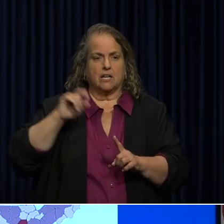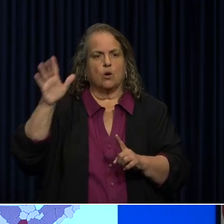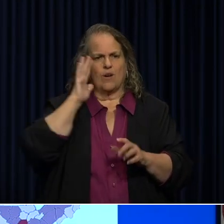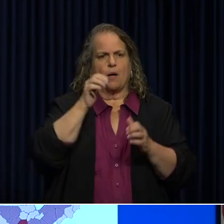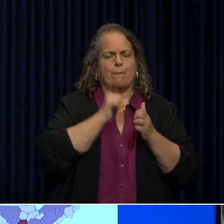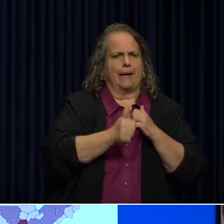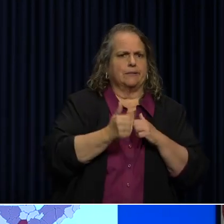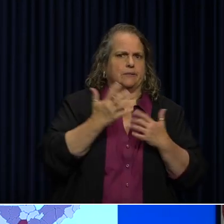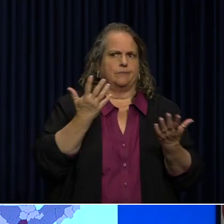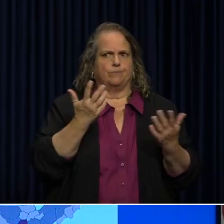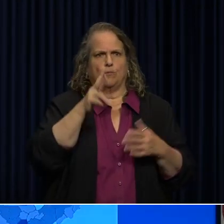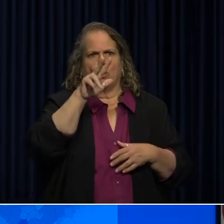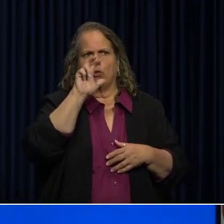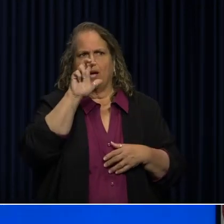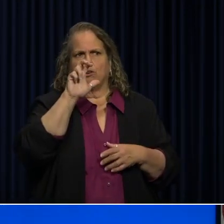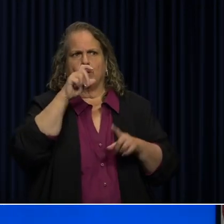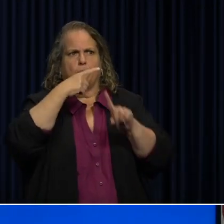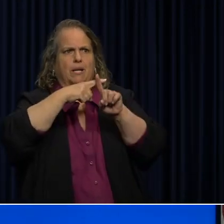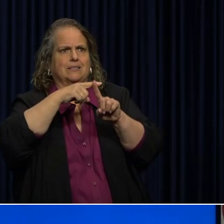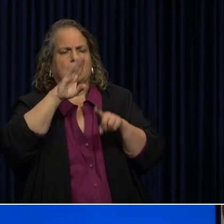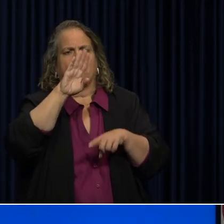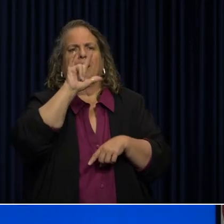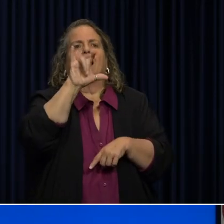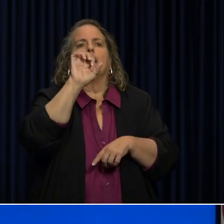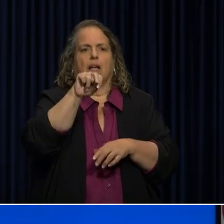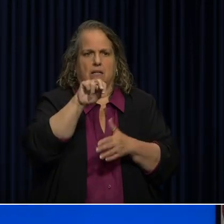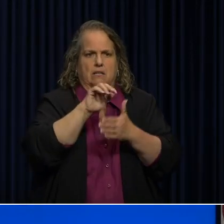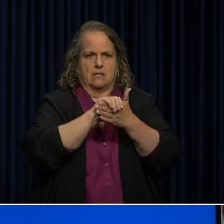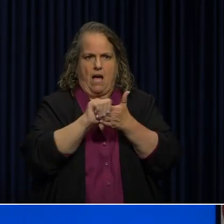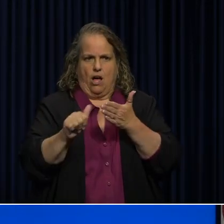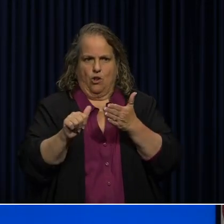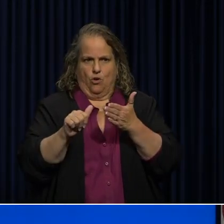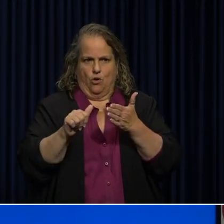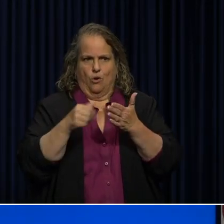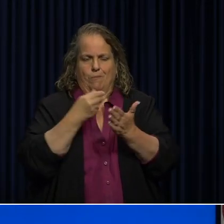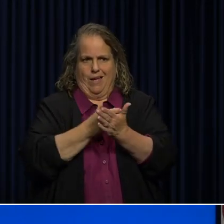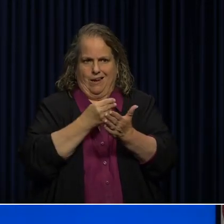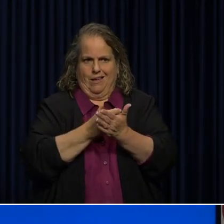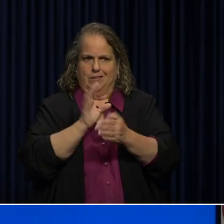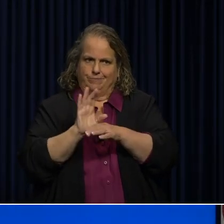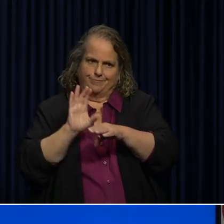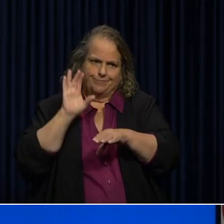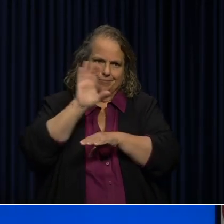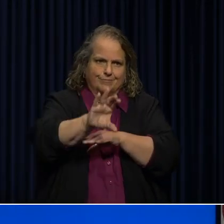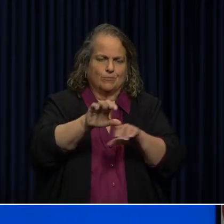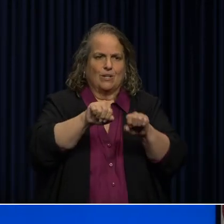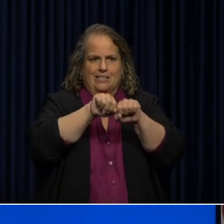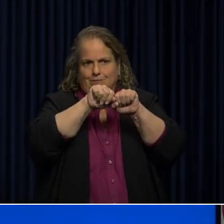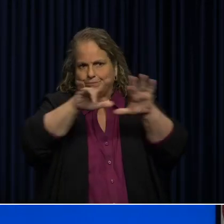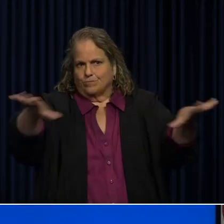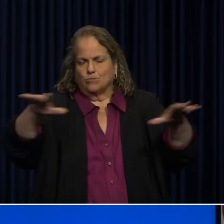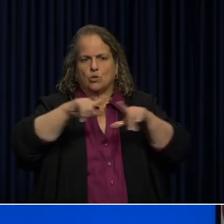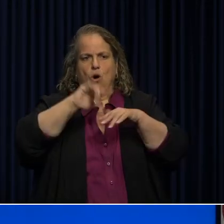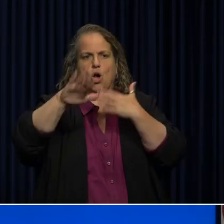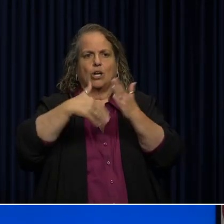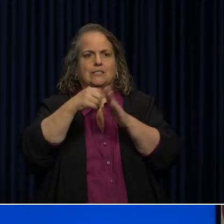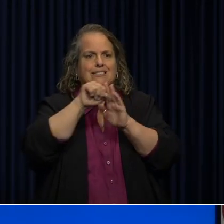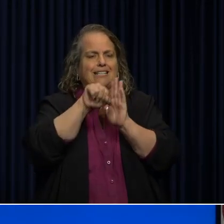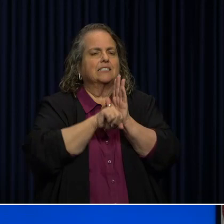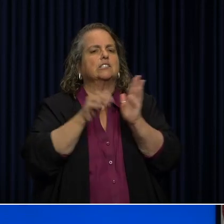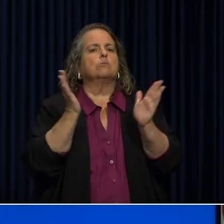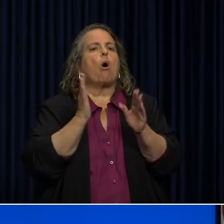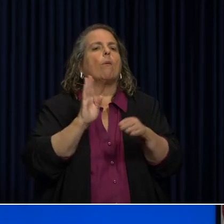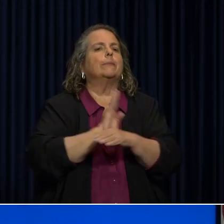multi-billion-dollar, $300+ billion. I haven't seen the newest number. Stimulus package, small business, hospitals. It's